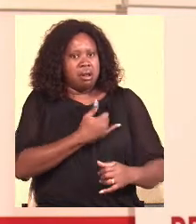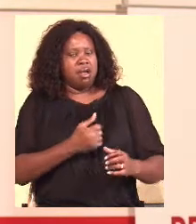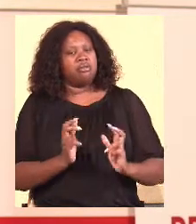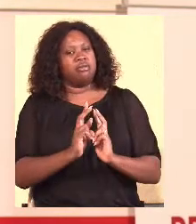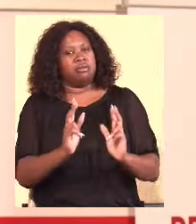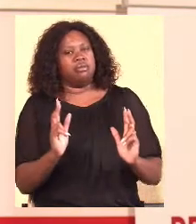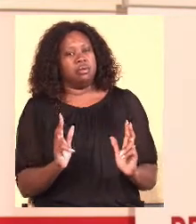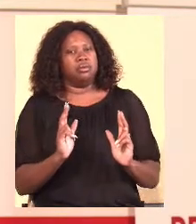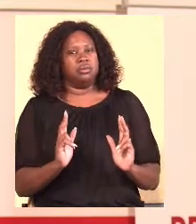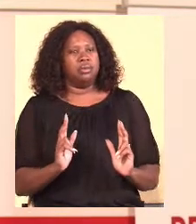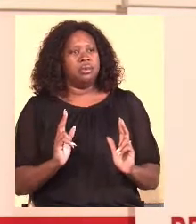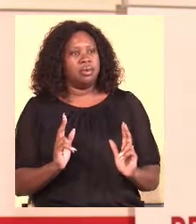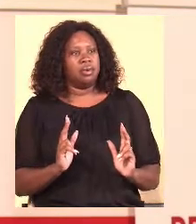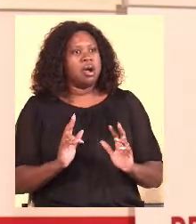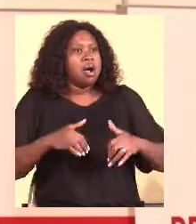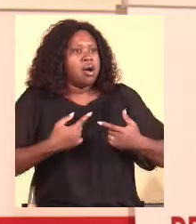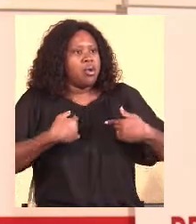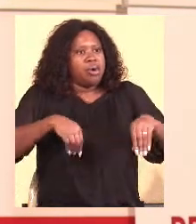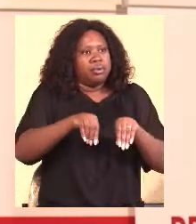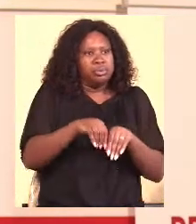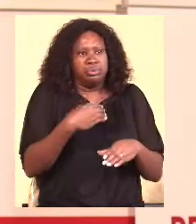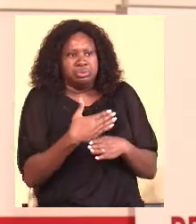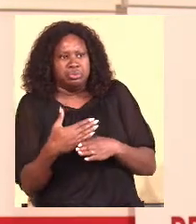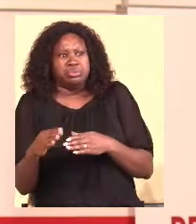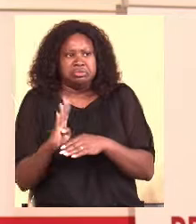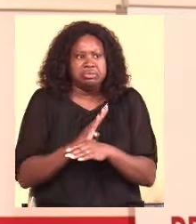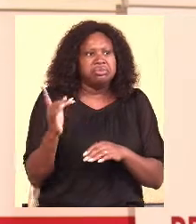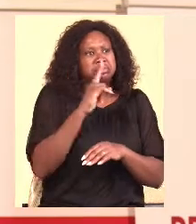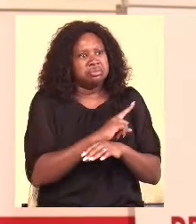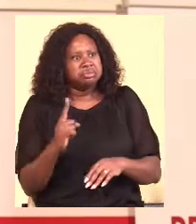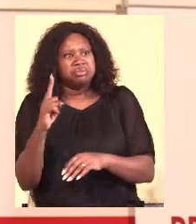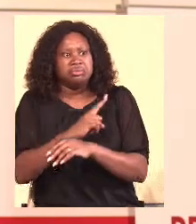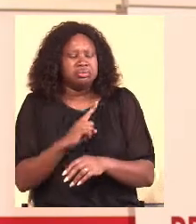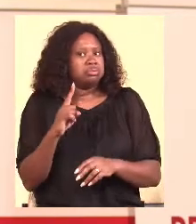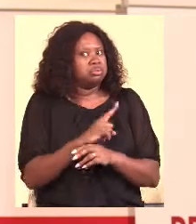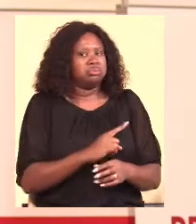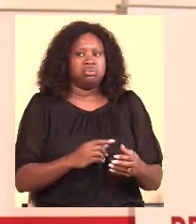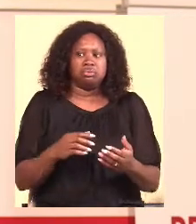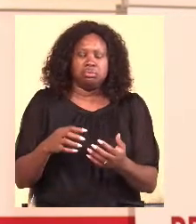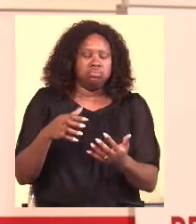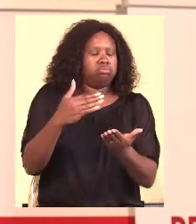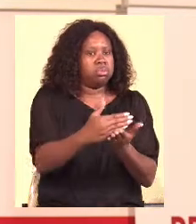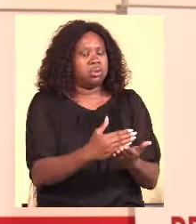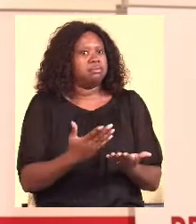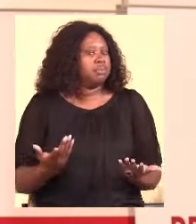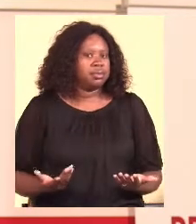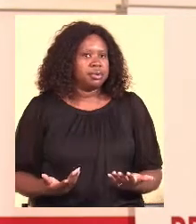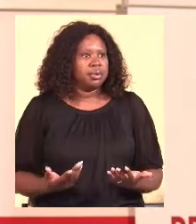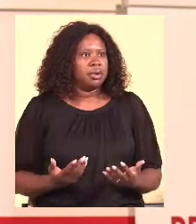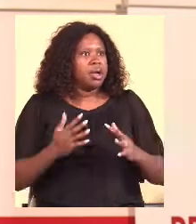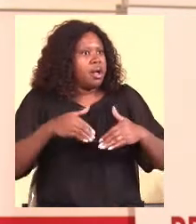disruptions to the way we do businesses, the way we run our daily lives, the way